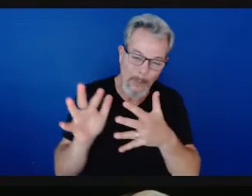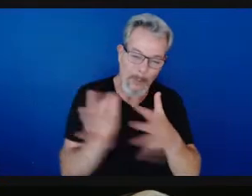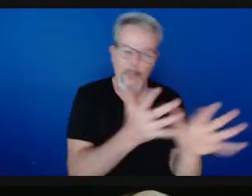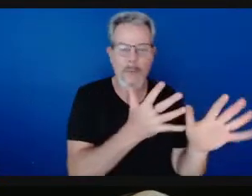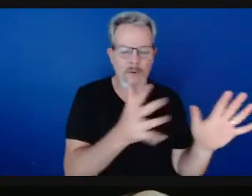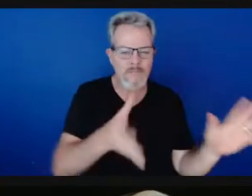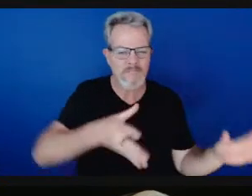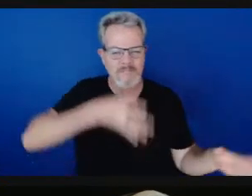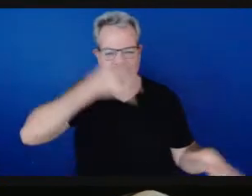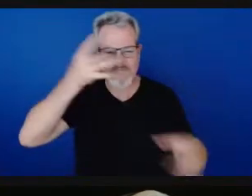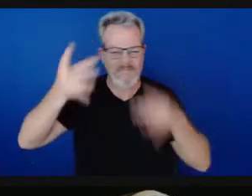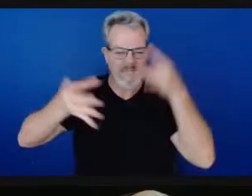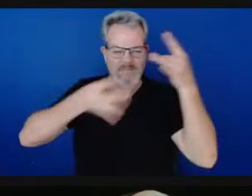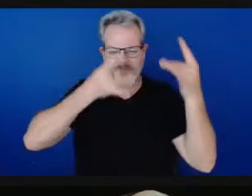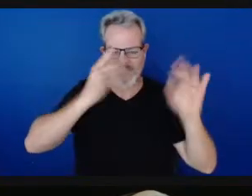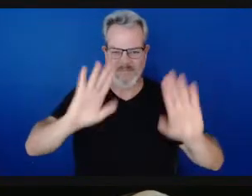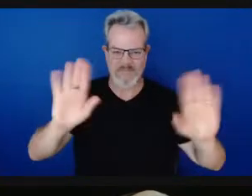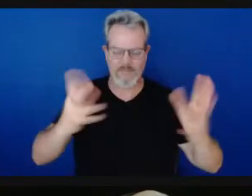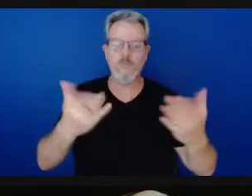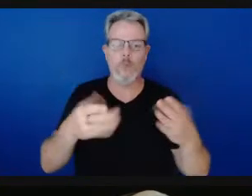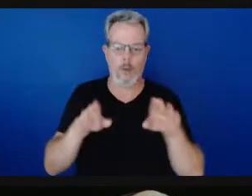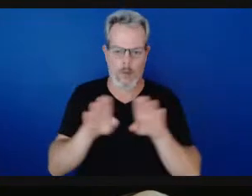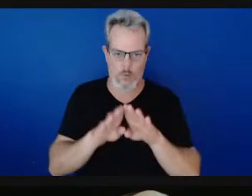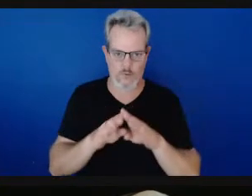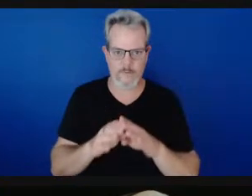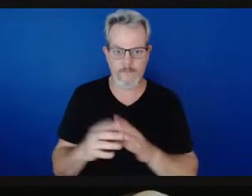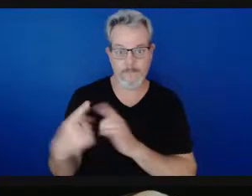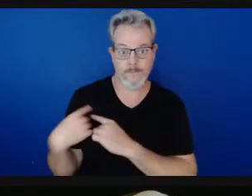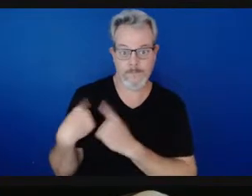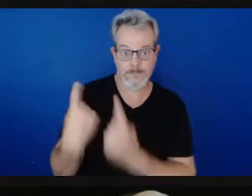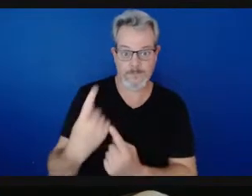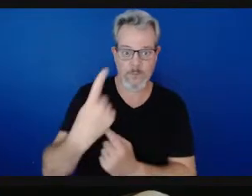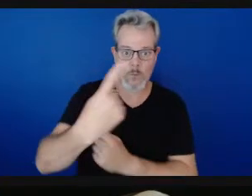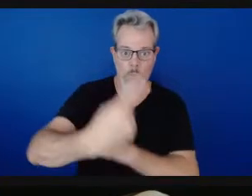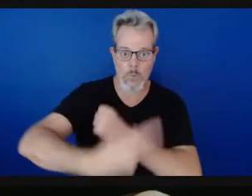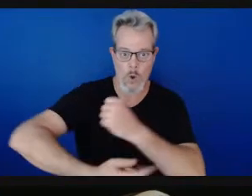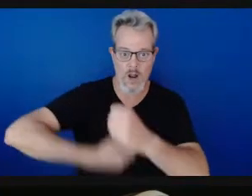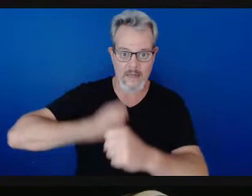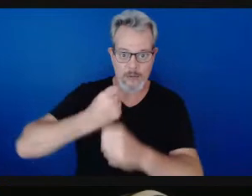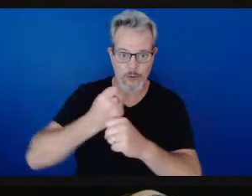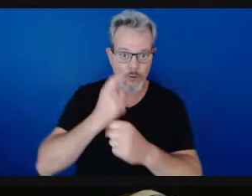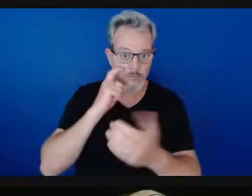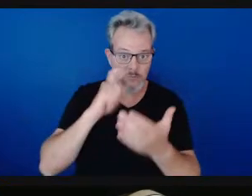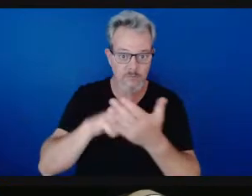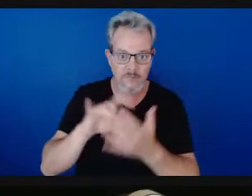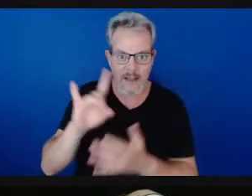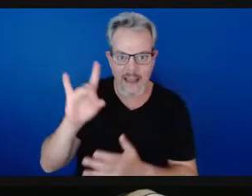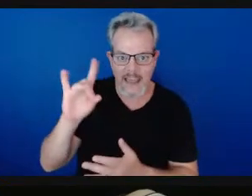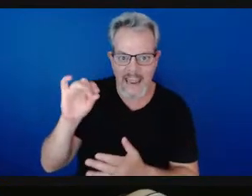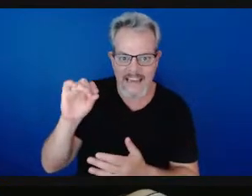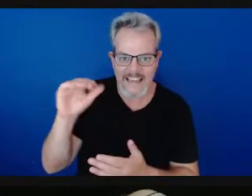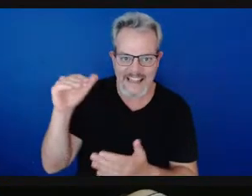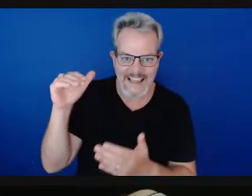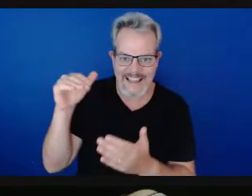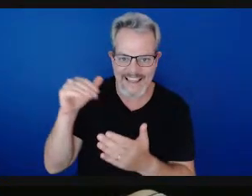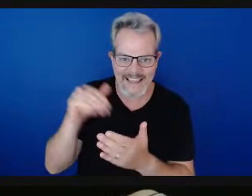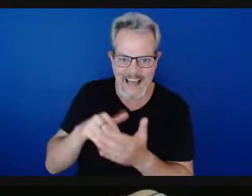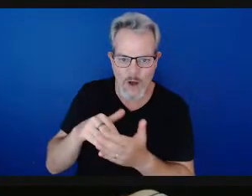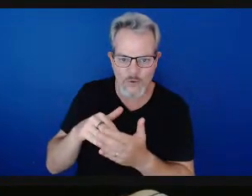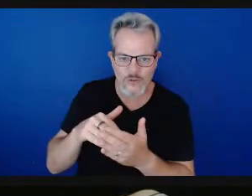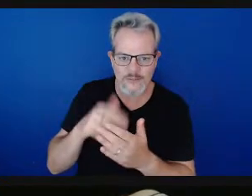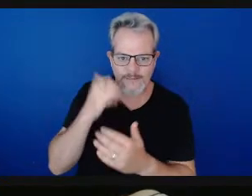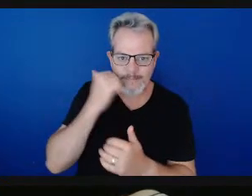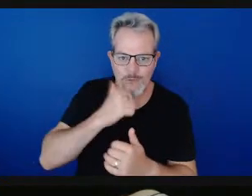SO2. Here's our year-long plot of gas showing that larger scale. Here's 80,000 tons per day. That was our June measurement, was close